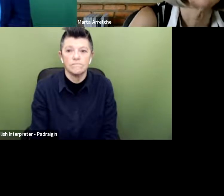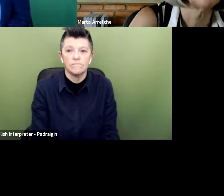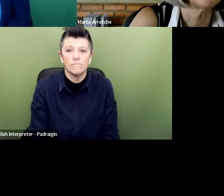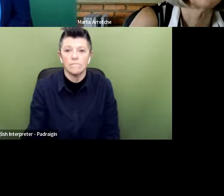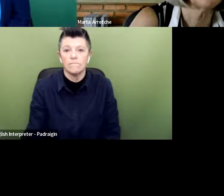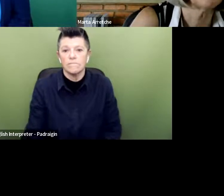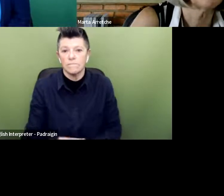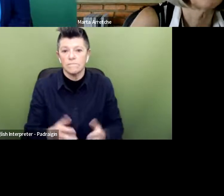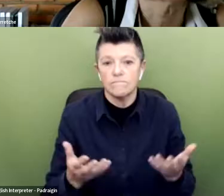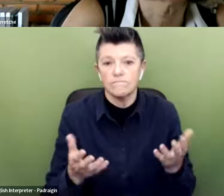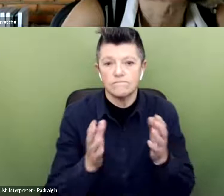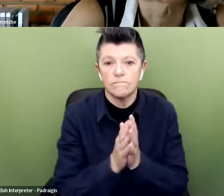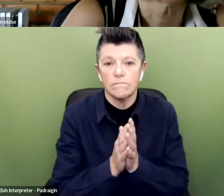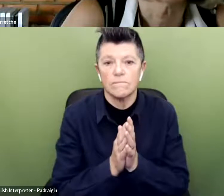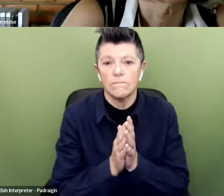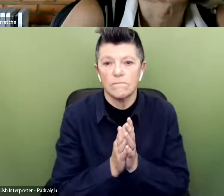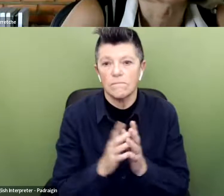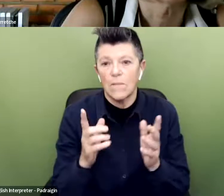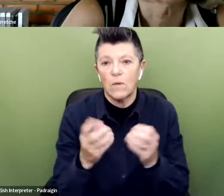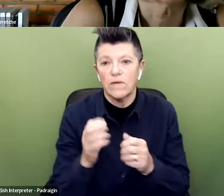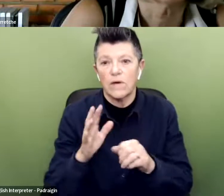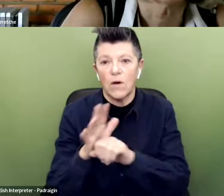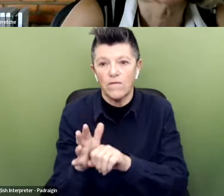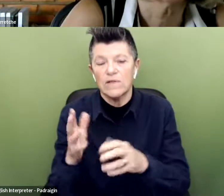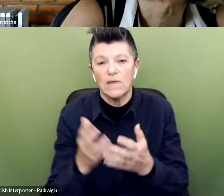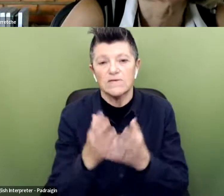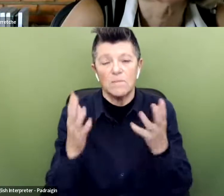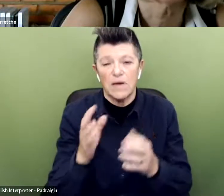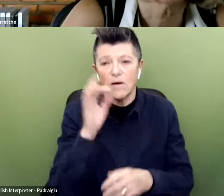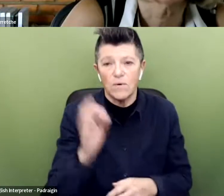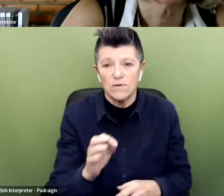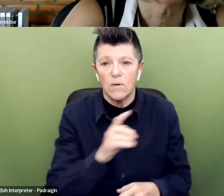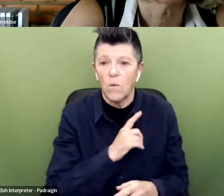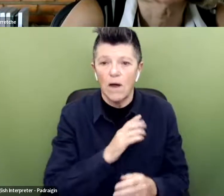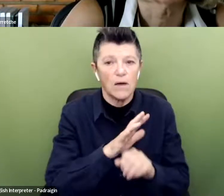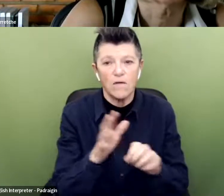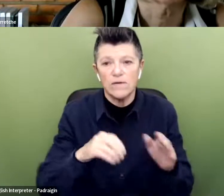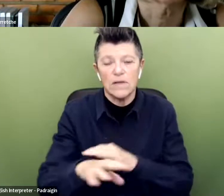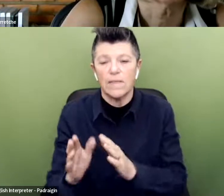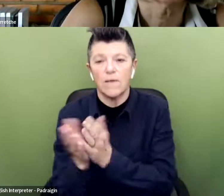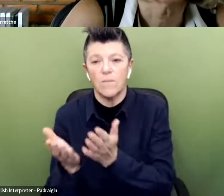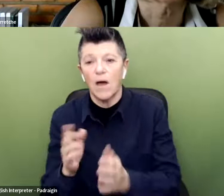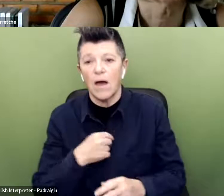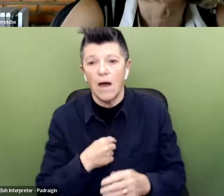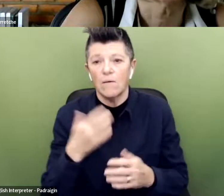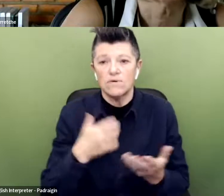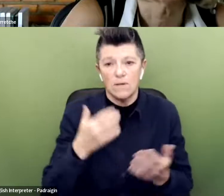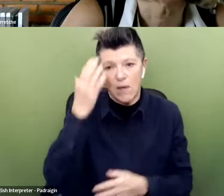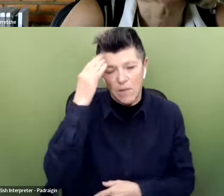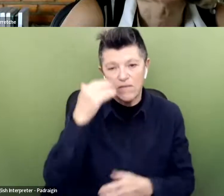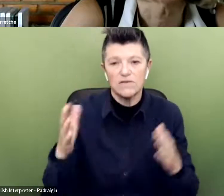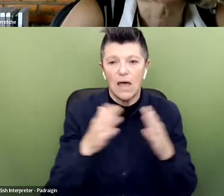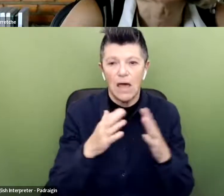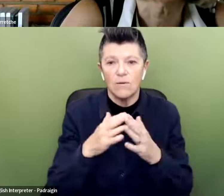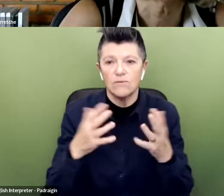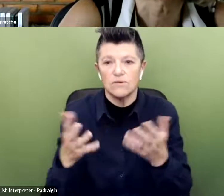Yeah, it's the big one. It's big, but the reason why COVID didn't figure in this book is that I was at my mom's house in quarantine trying to reduce